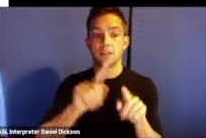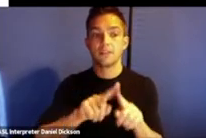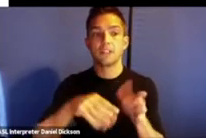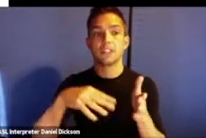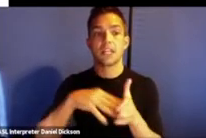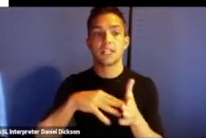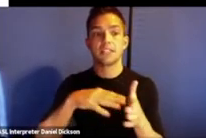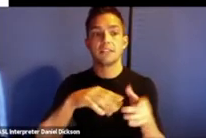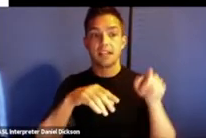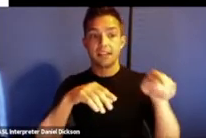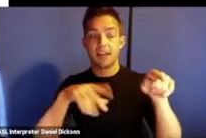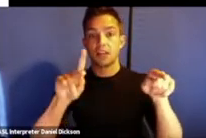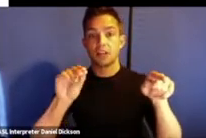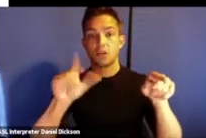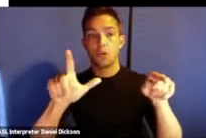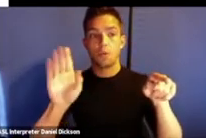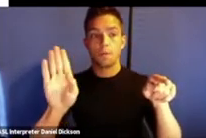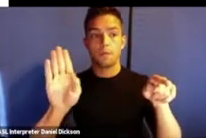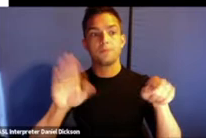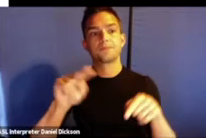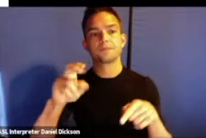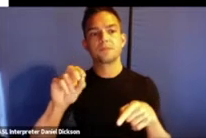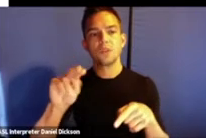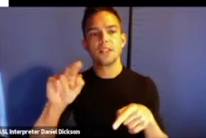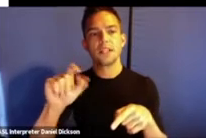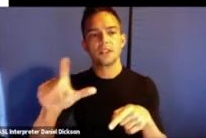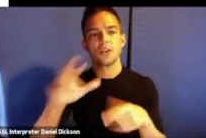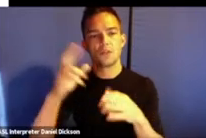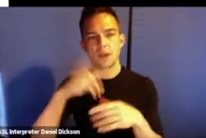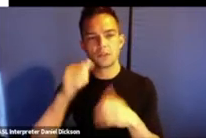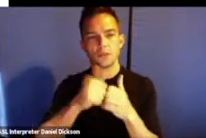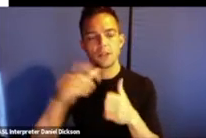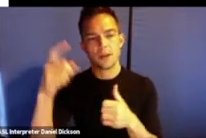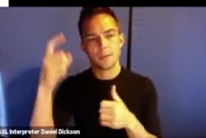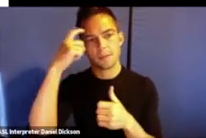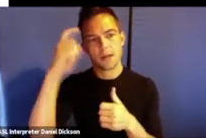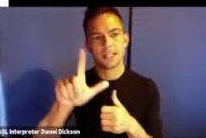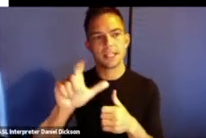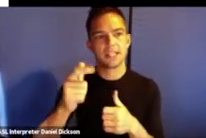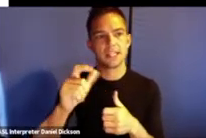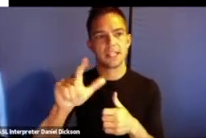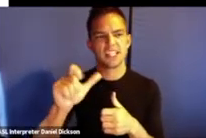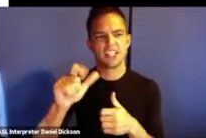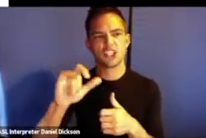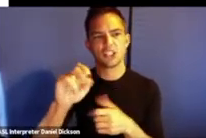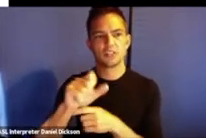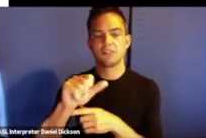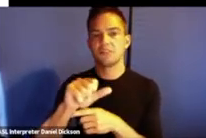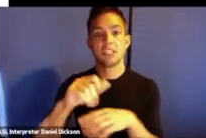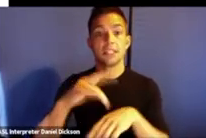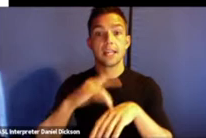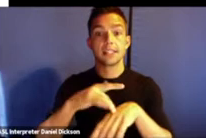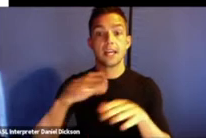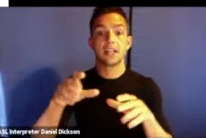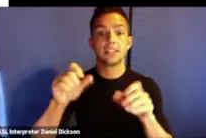at recovery of neonatal rats with brain lesions, and they actually recovered with just several weeks of tactile